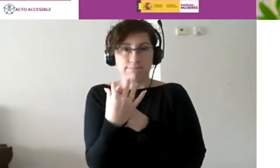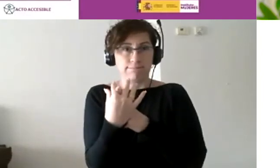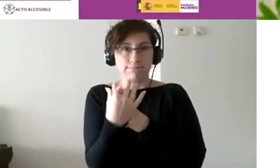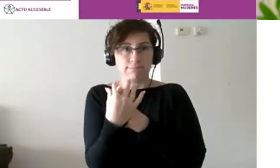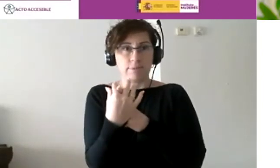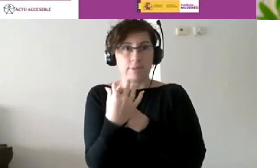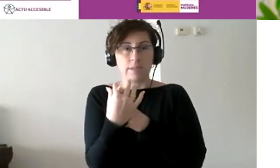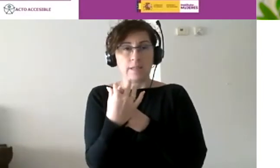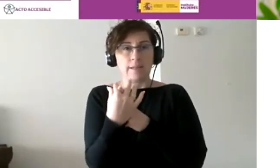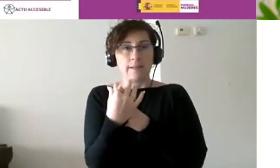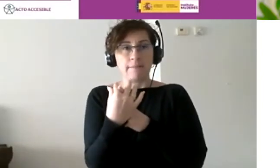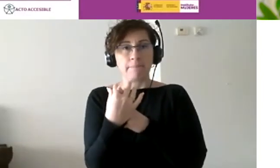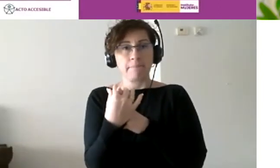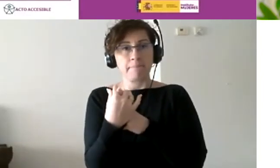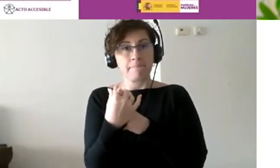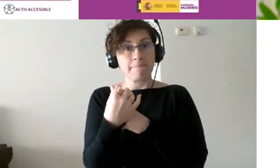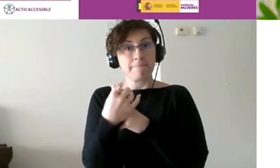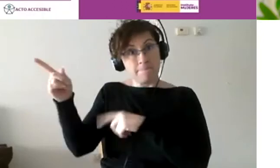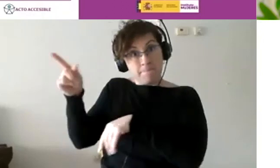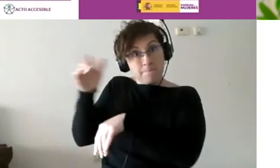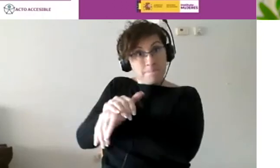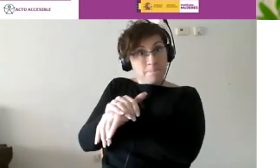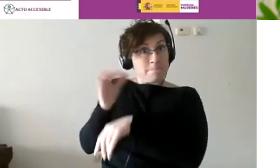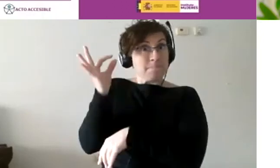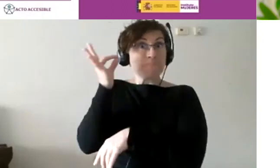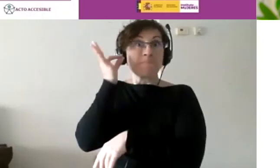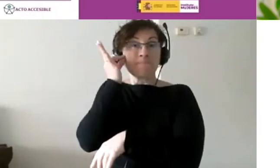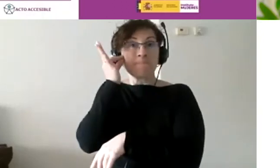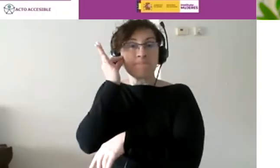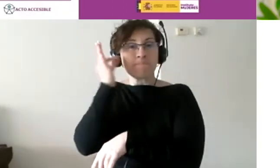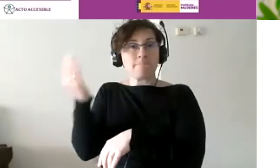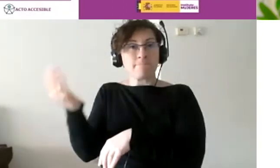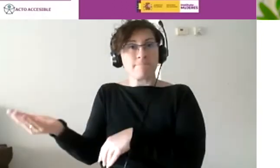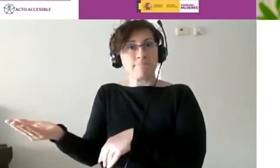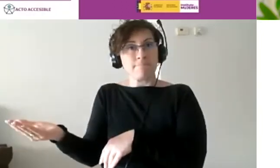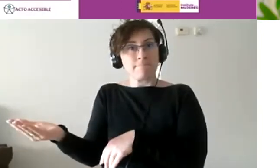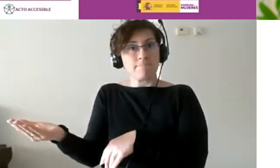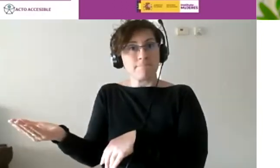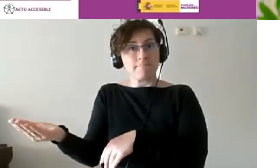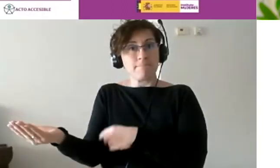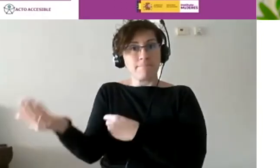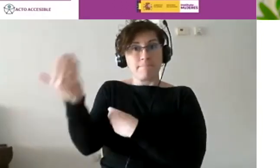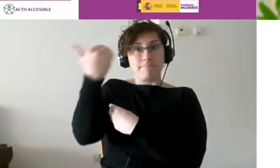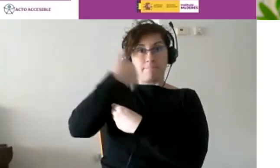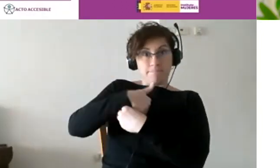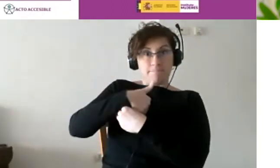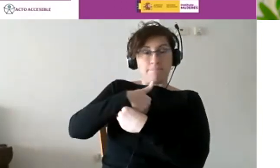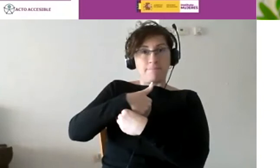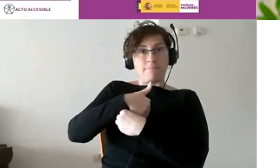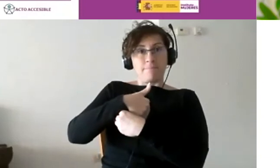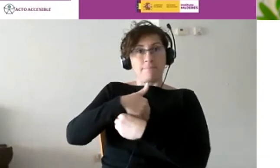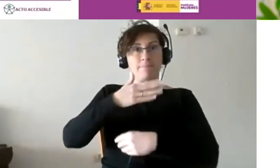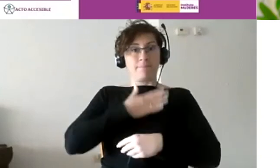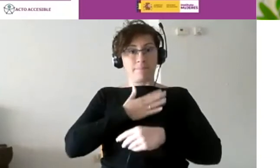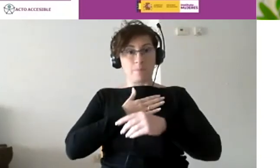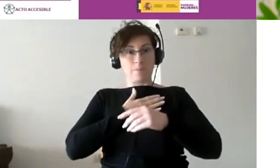to work here in Latvia to make situation for people with disabilities, for women and girls with disabilities in